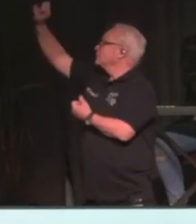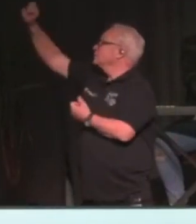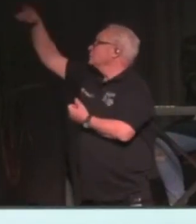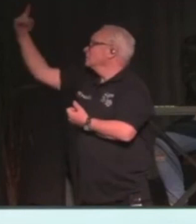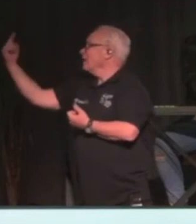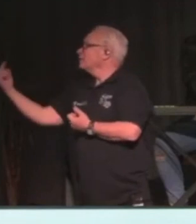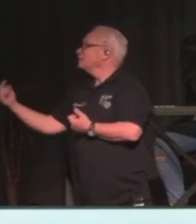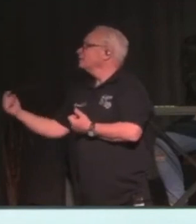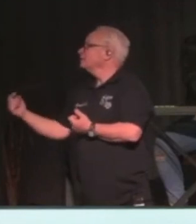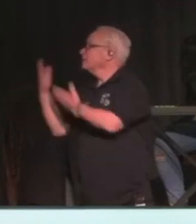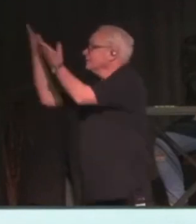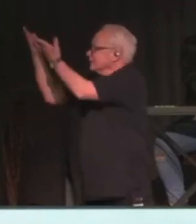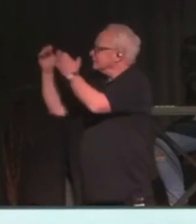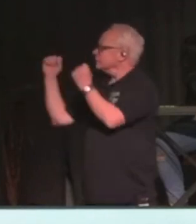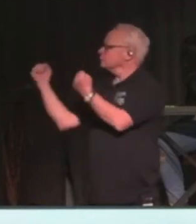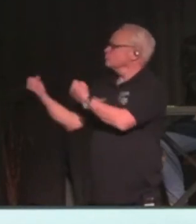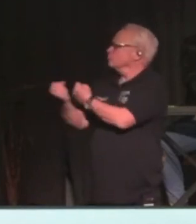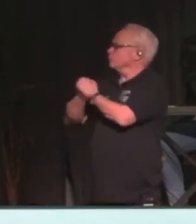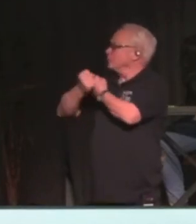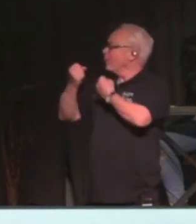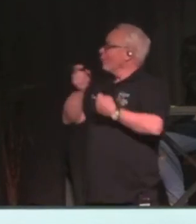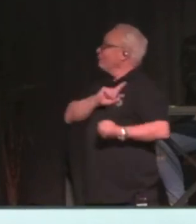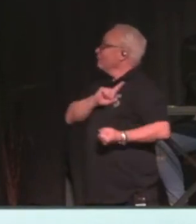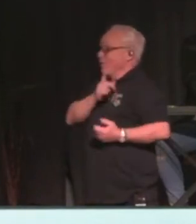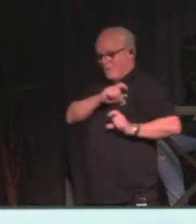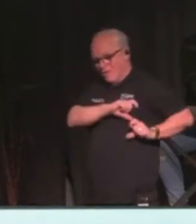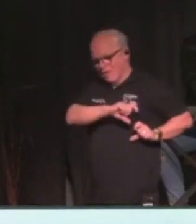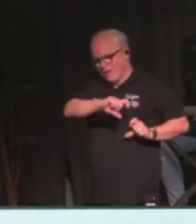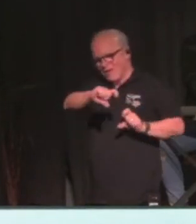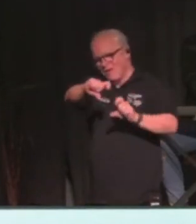that we have the power to live out